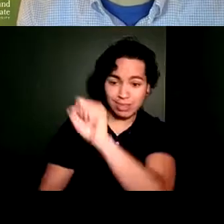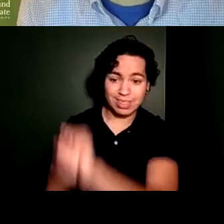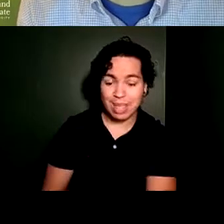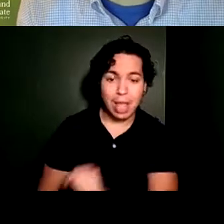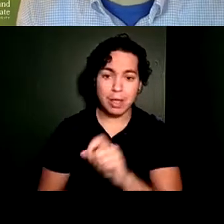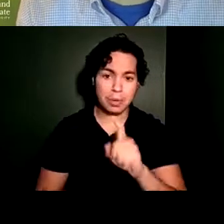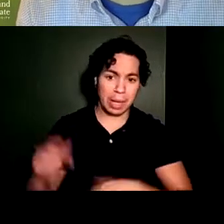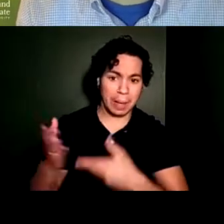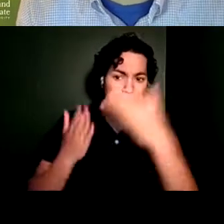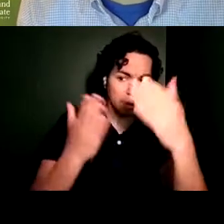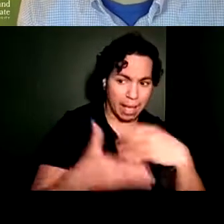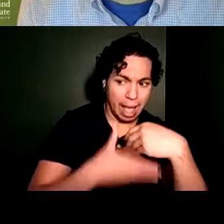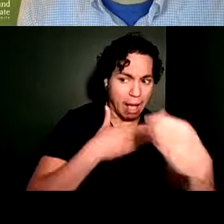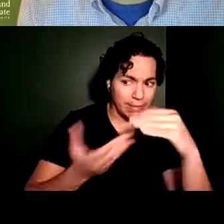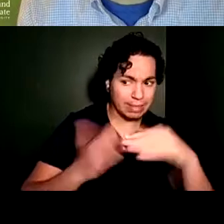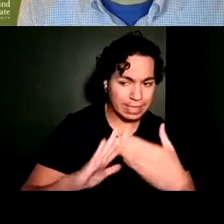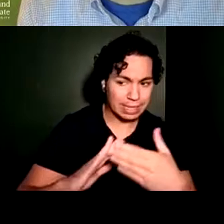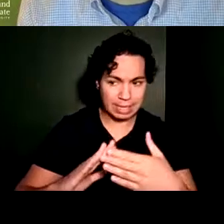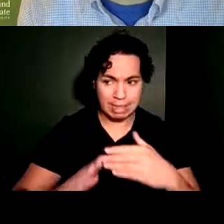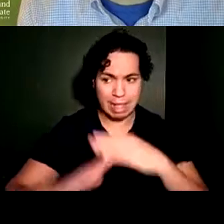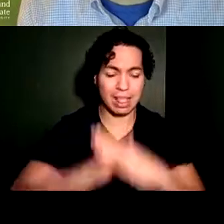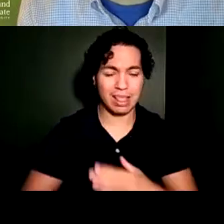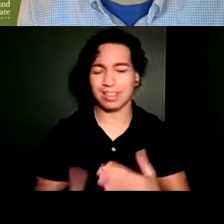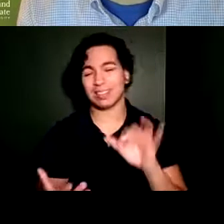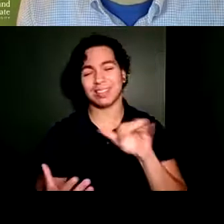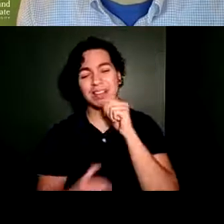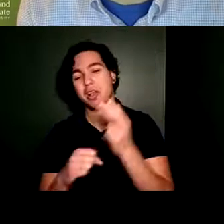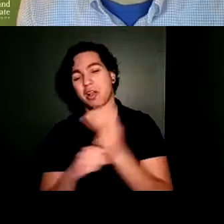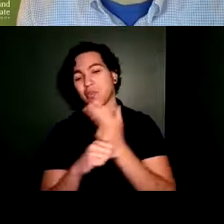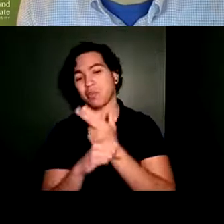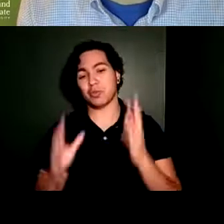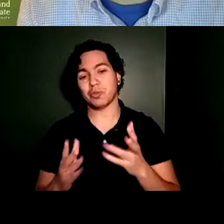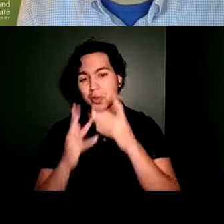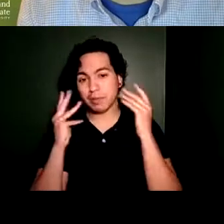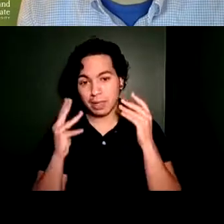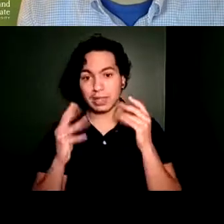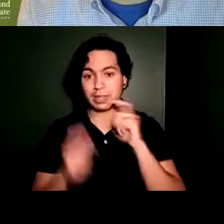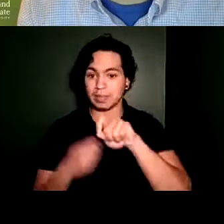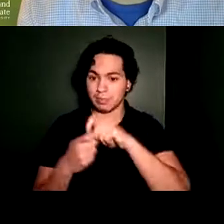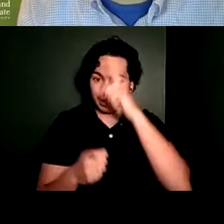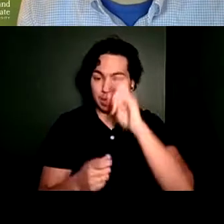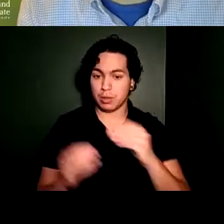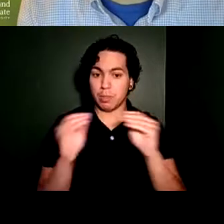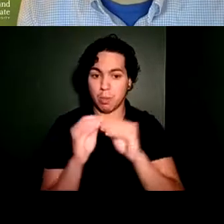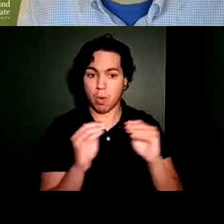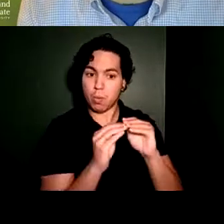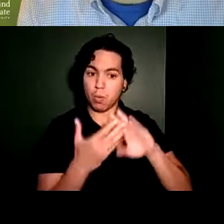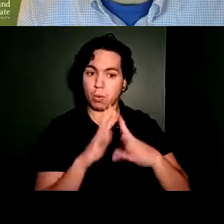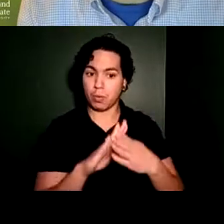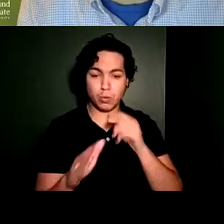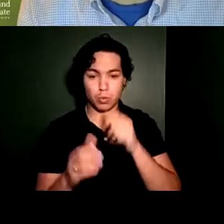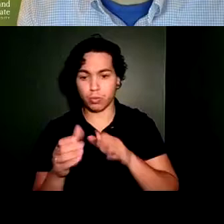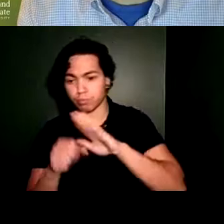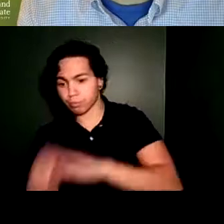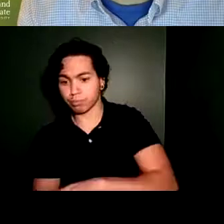and the rules change. And I think that's not really user-friendly, especially as our more marginalized groups in cities like Seattle and Portland